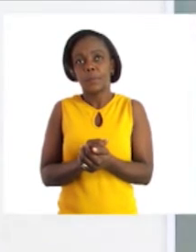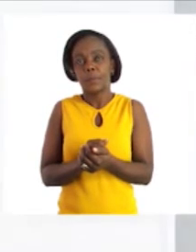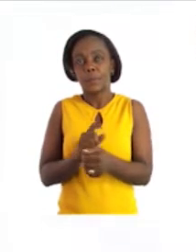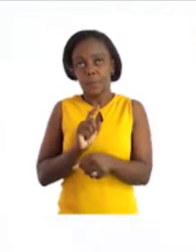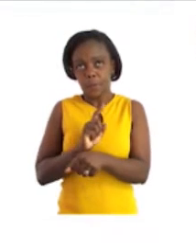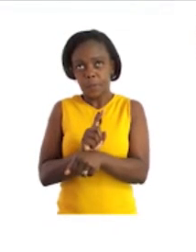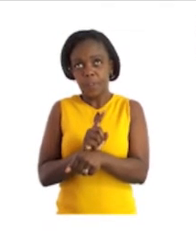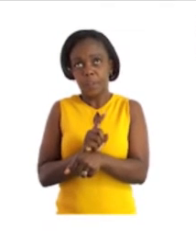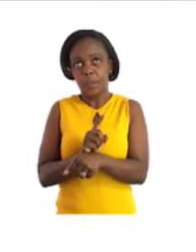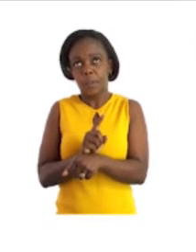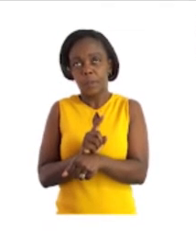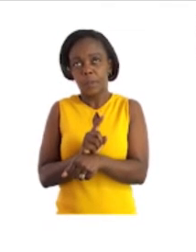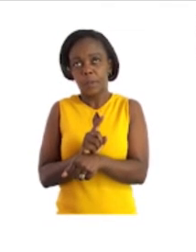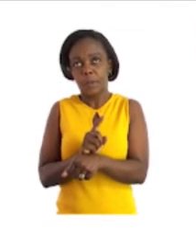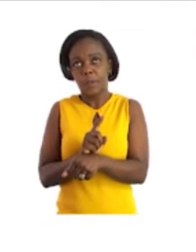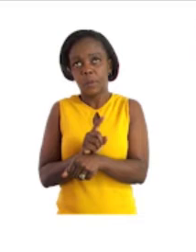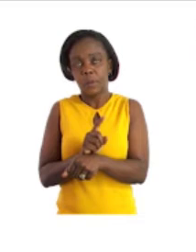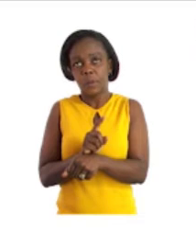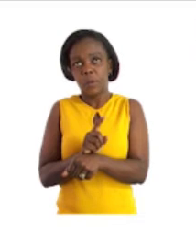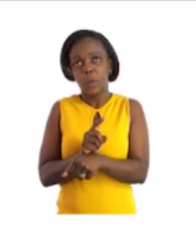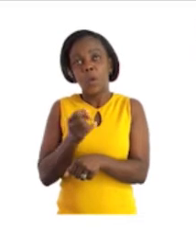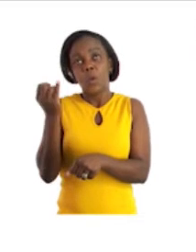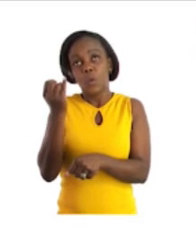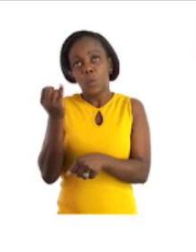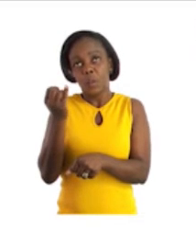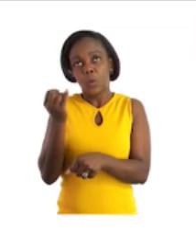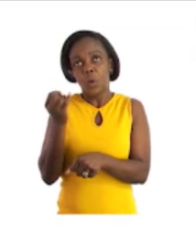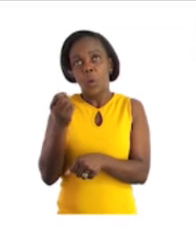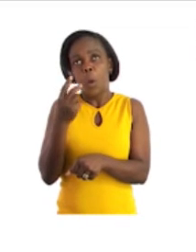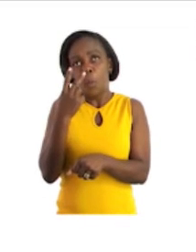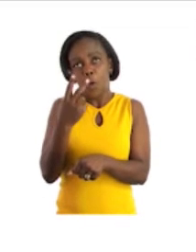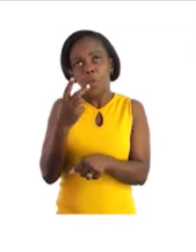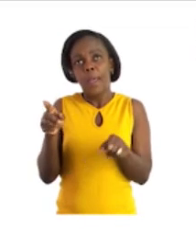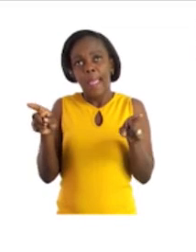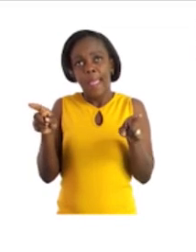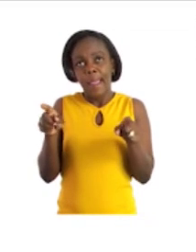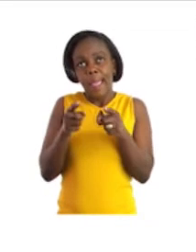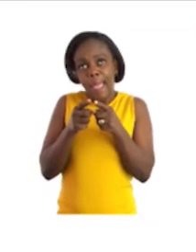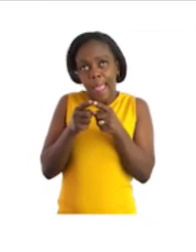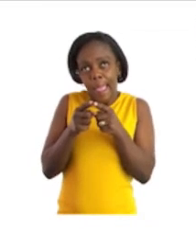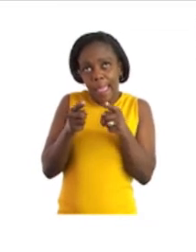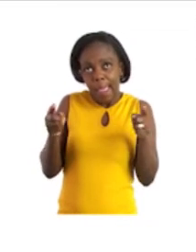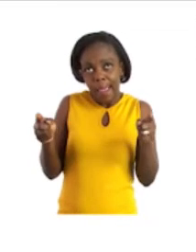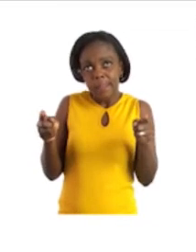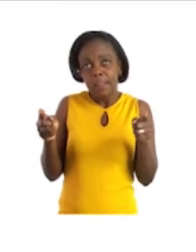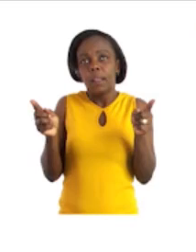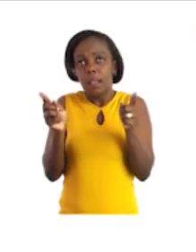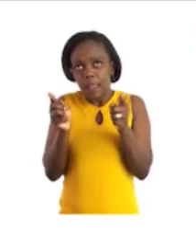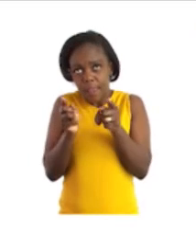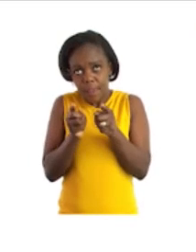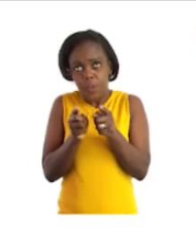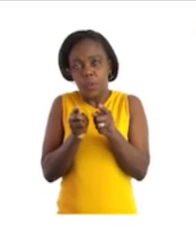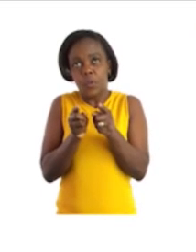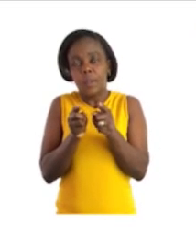first clock there, I would like you to draw for me the hands. Show me the hands, the long hand and the